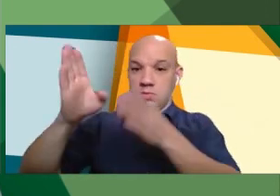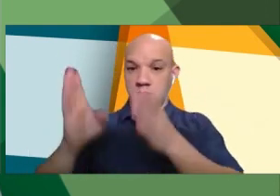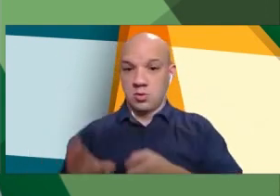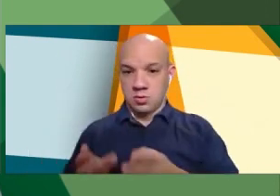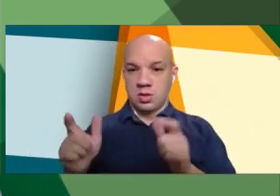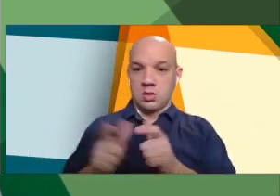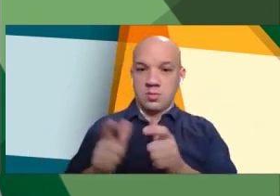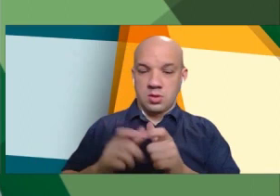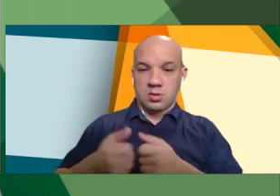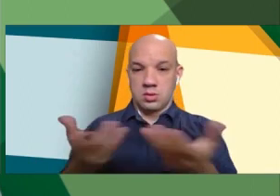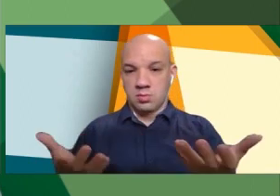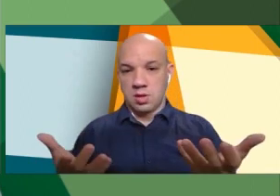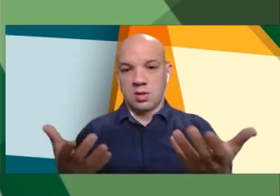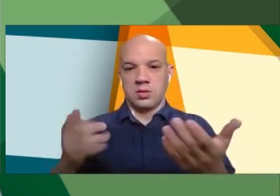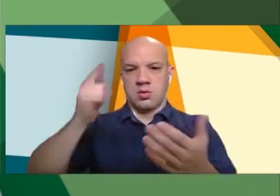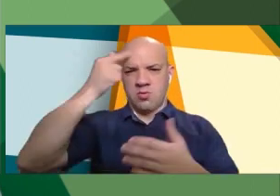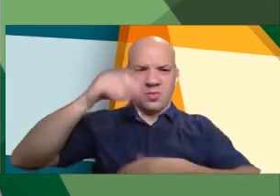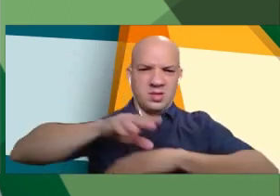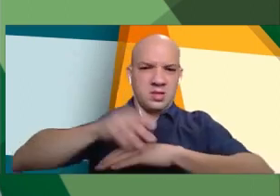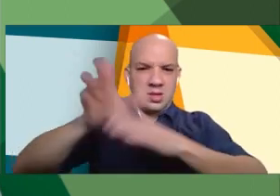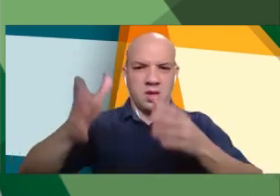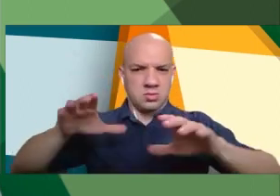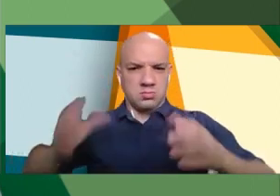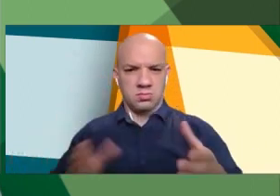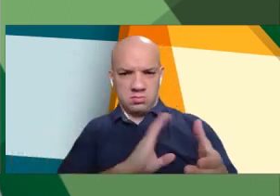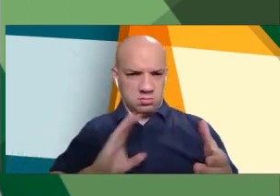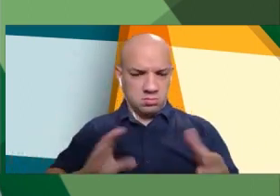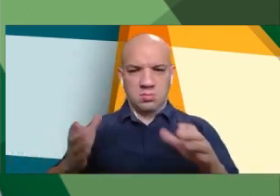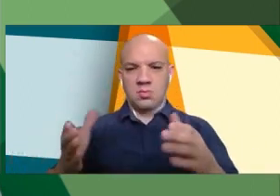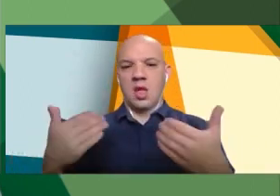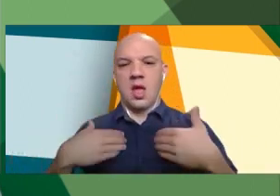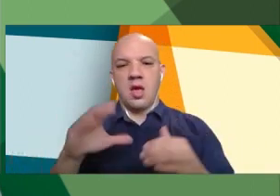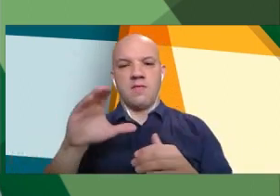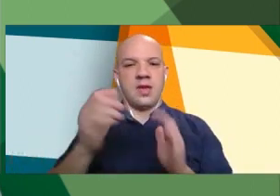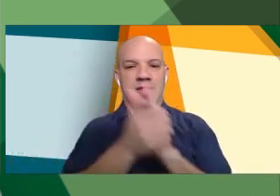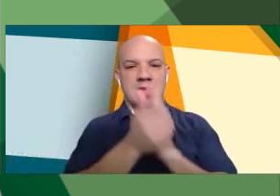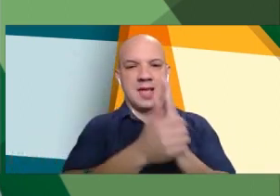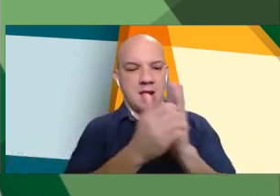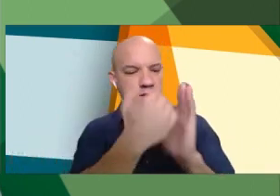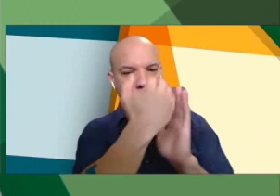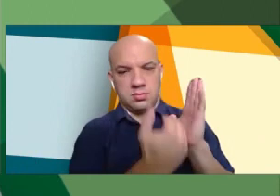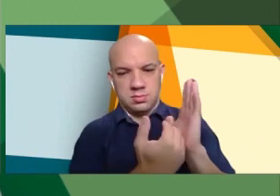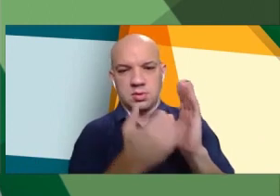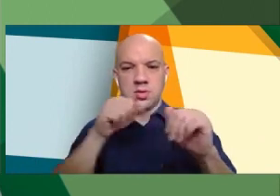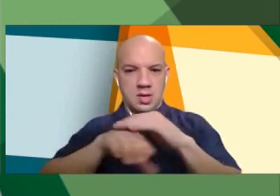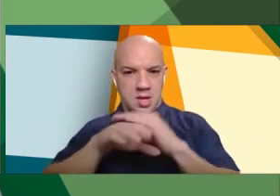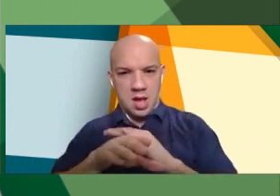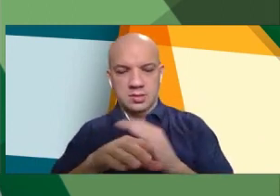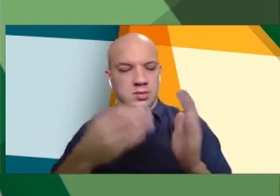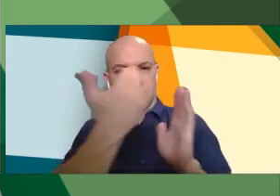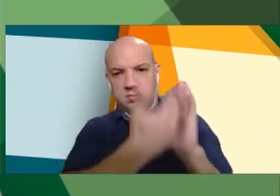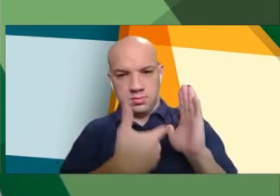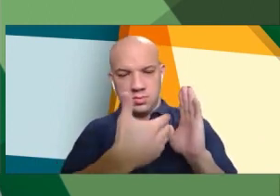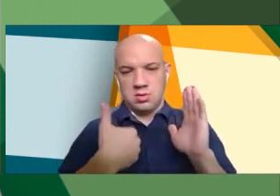Council also has a digital catalog that can be accessed at, you have there the